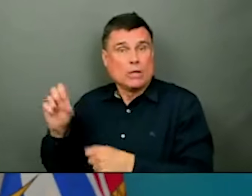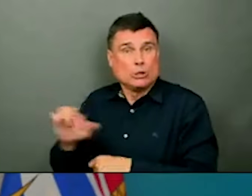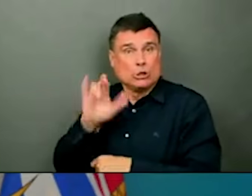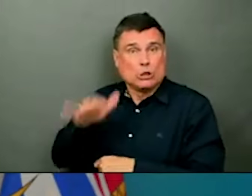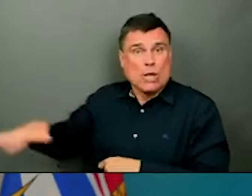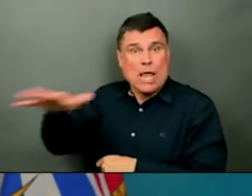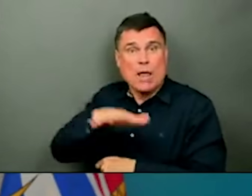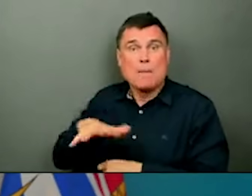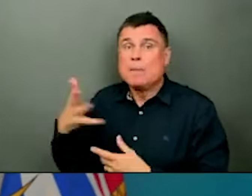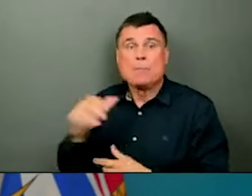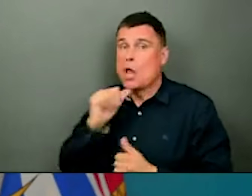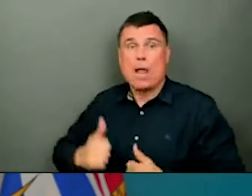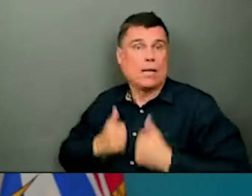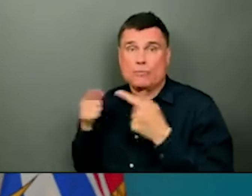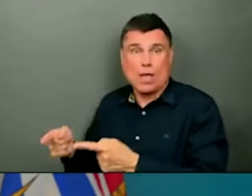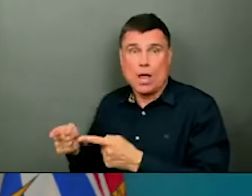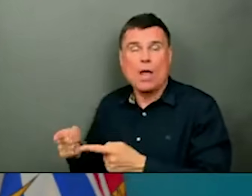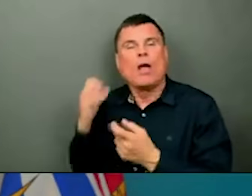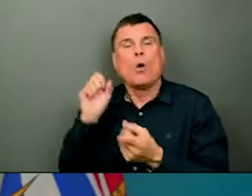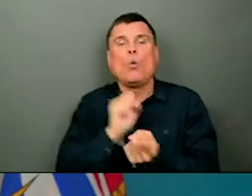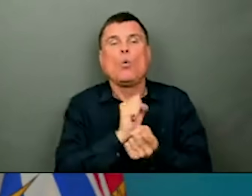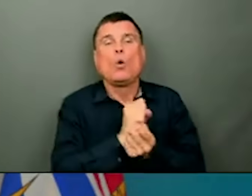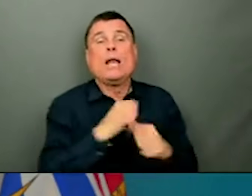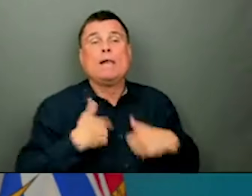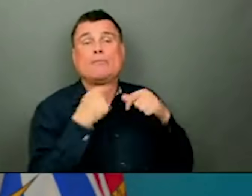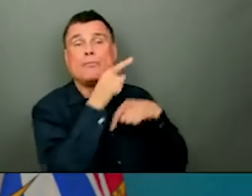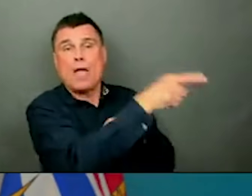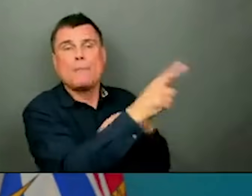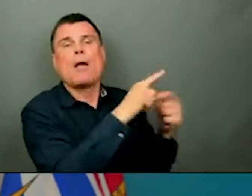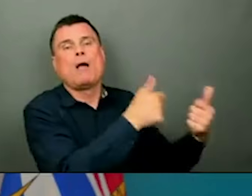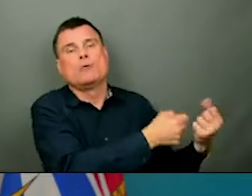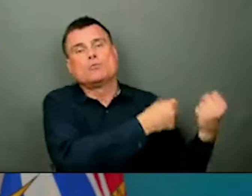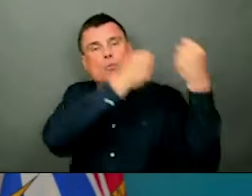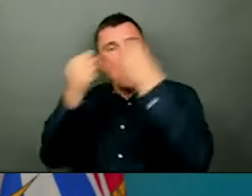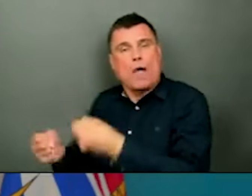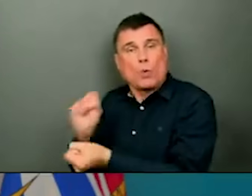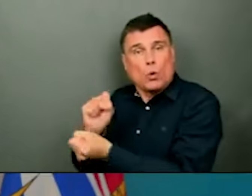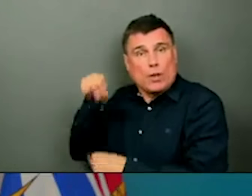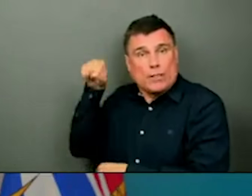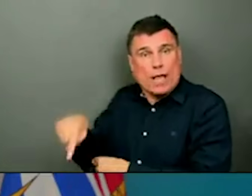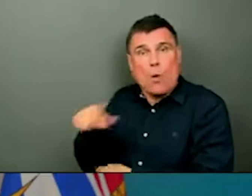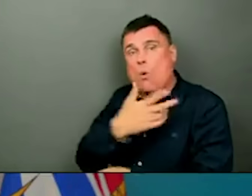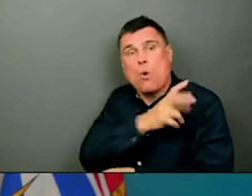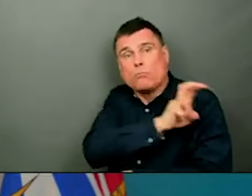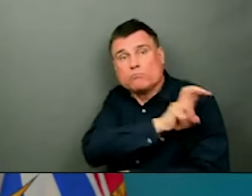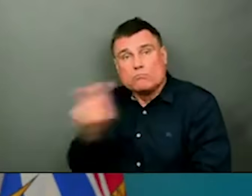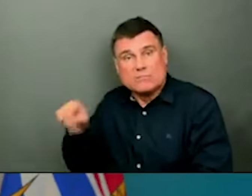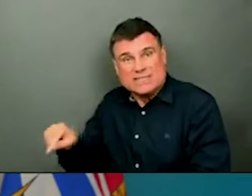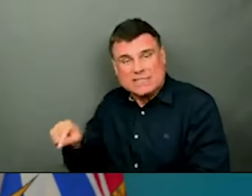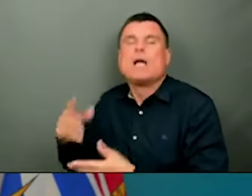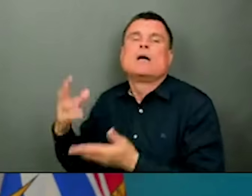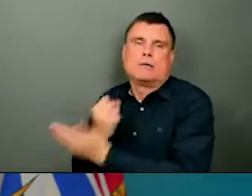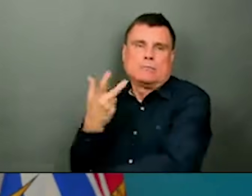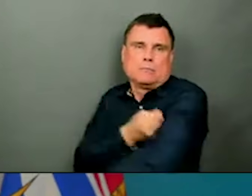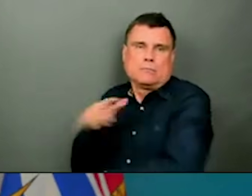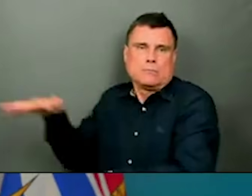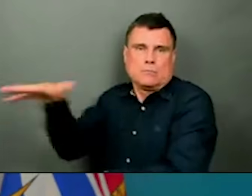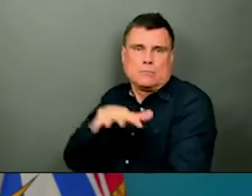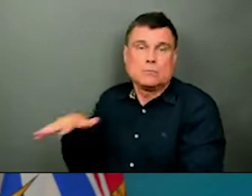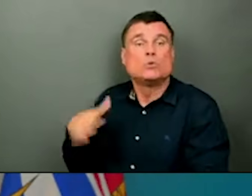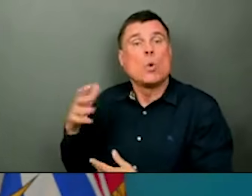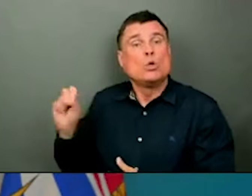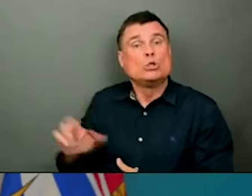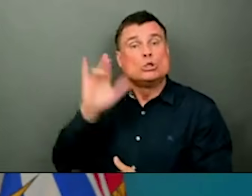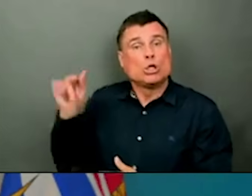or may not all live in Surrey, they obviously are connected to this community and to transmission in this community. So Surrey was first in terms